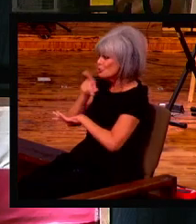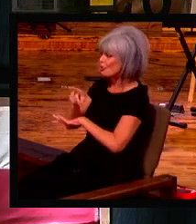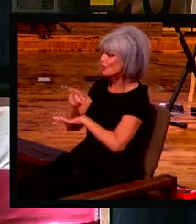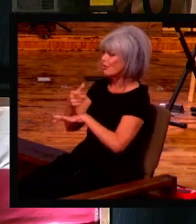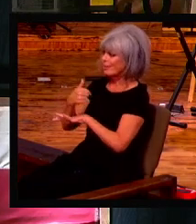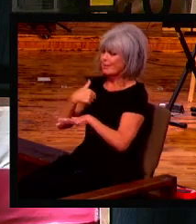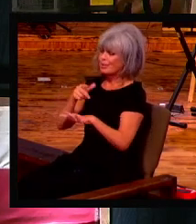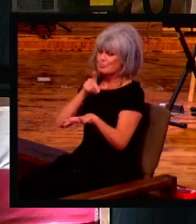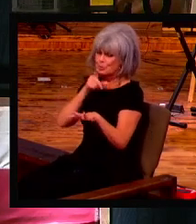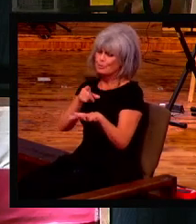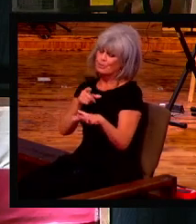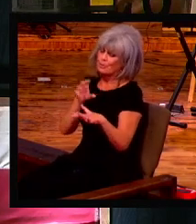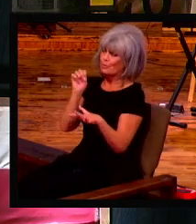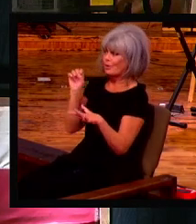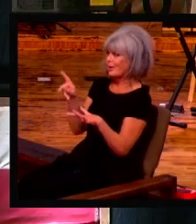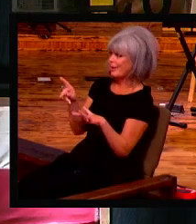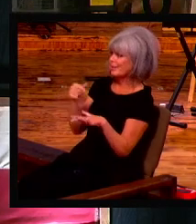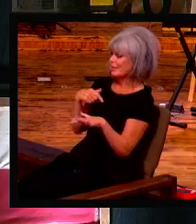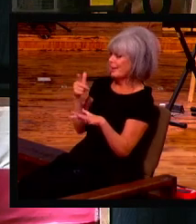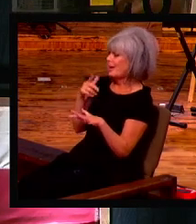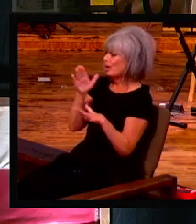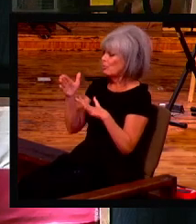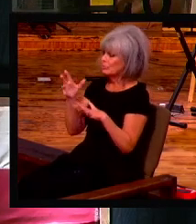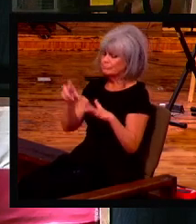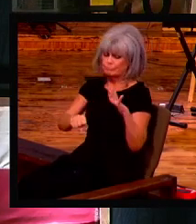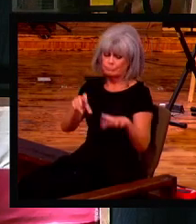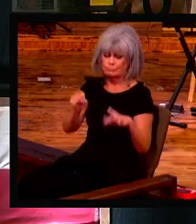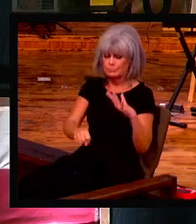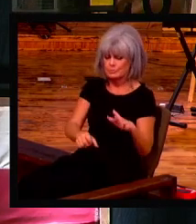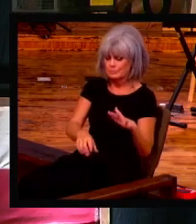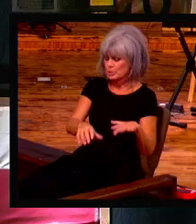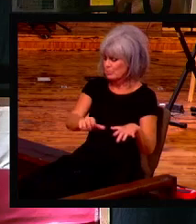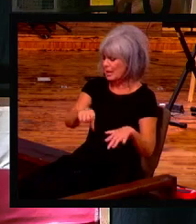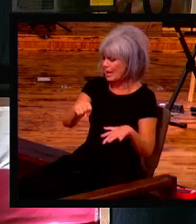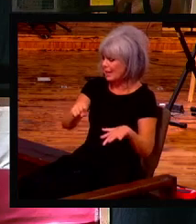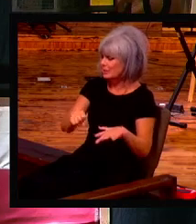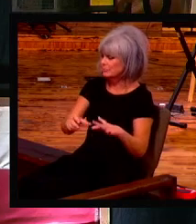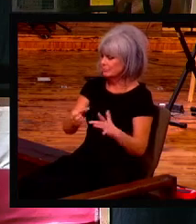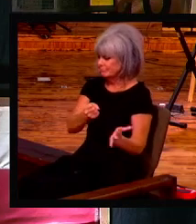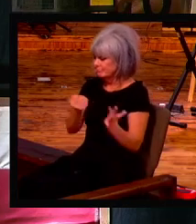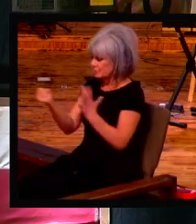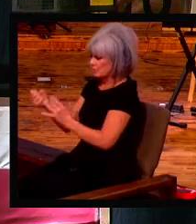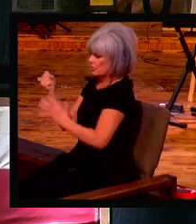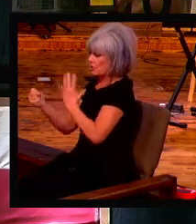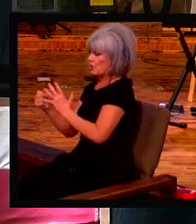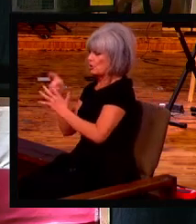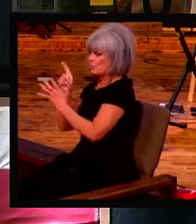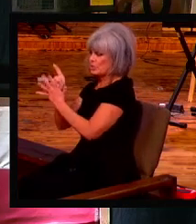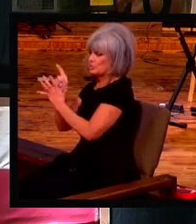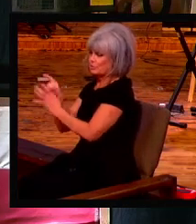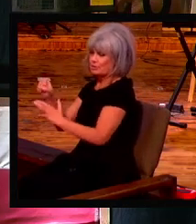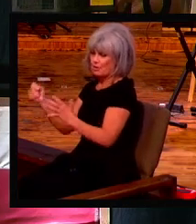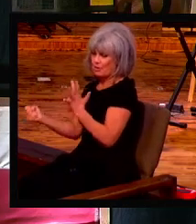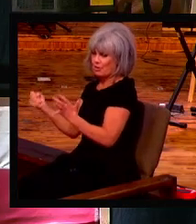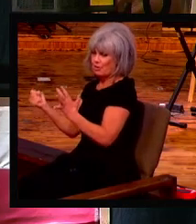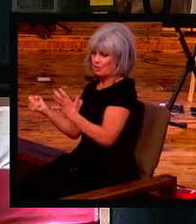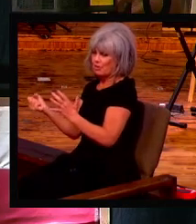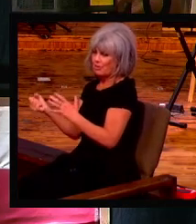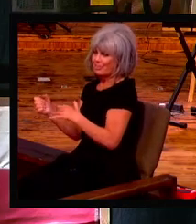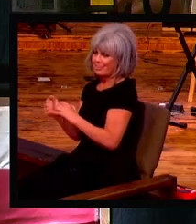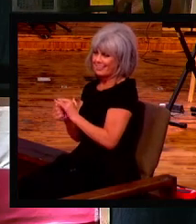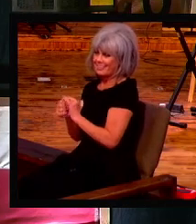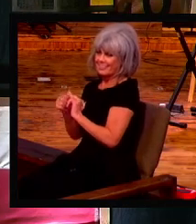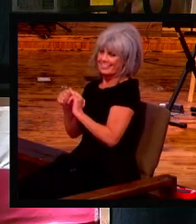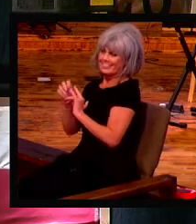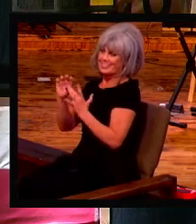okay. So I'm like, all right, let me go get the bag. I run in, I grab the bag. I'm getting the bag in the car. I'm like, all right, baby, I'm going to meet you. We're going to get to the car. But, you know, this is